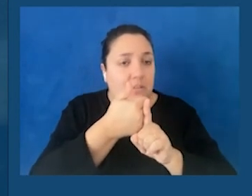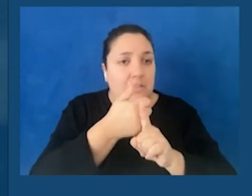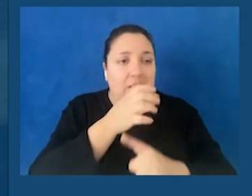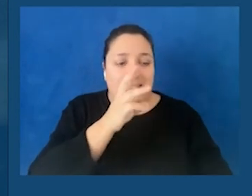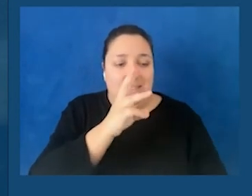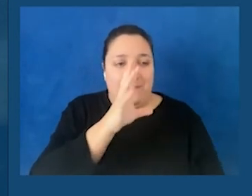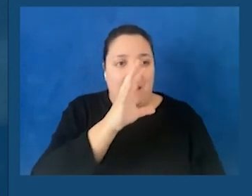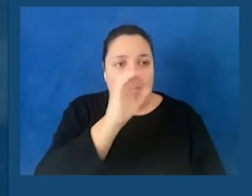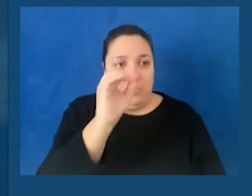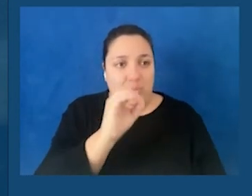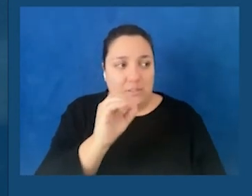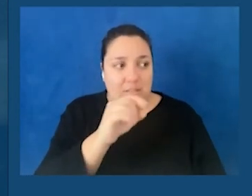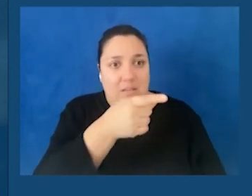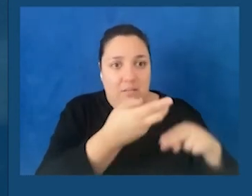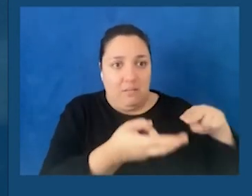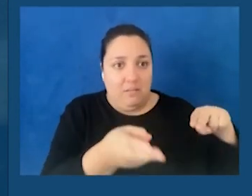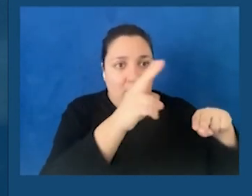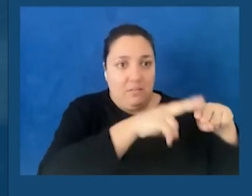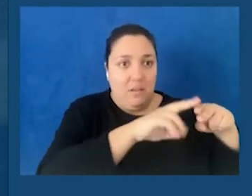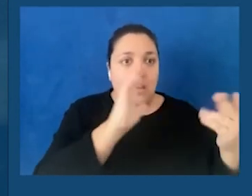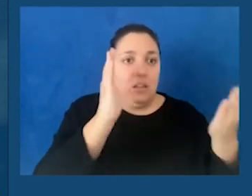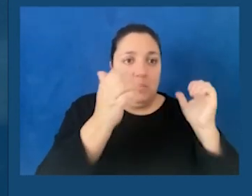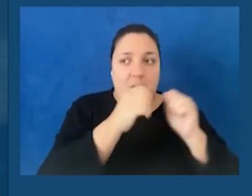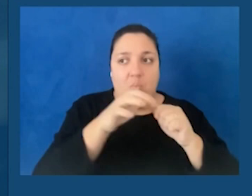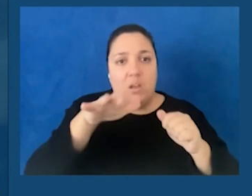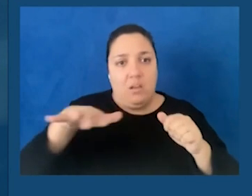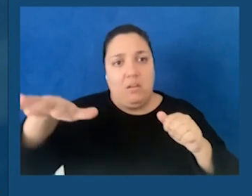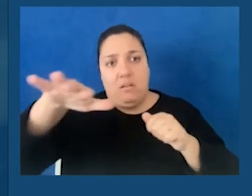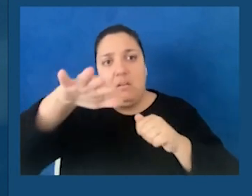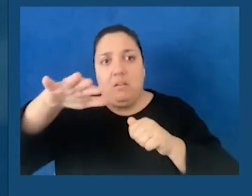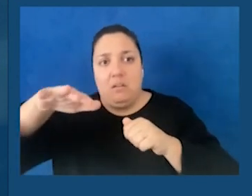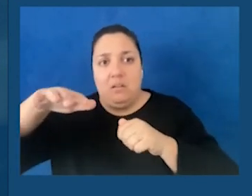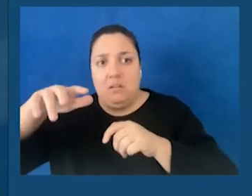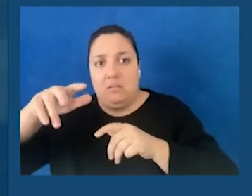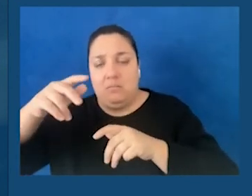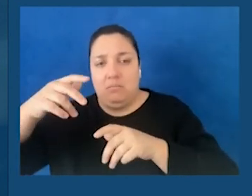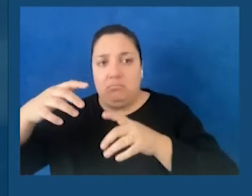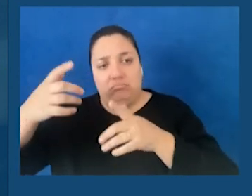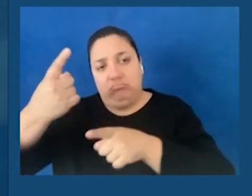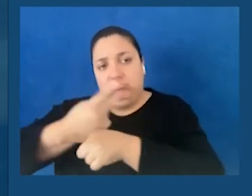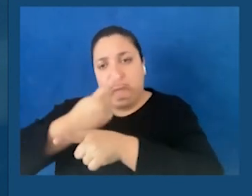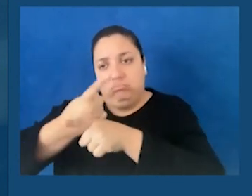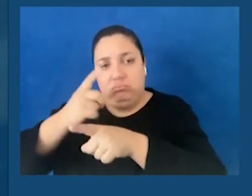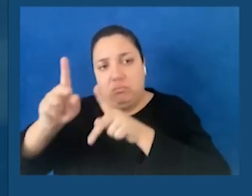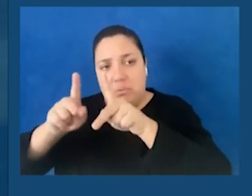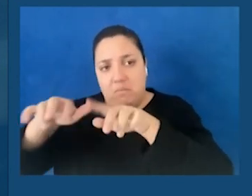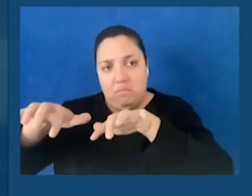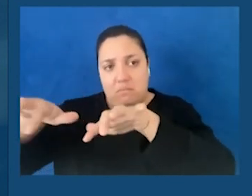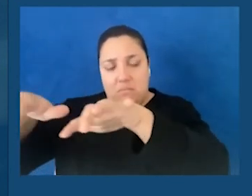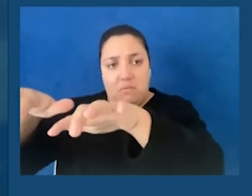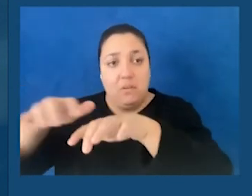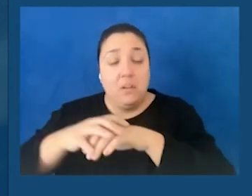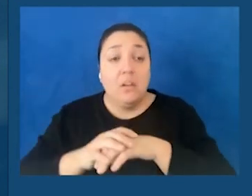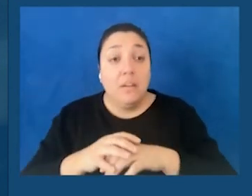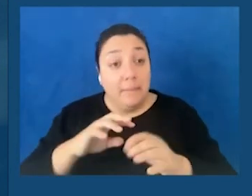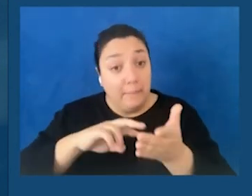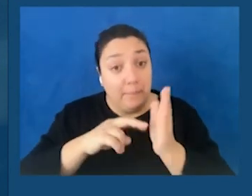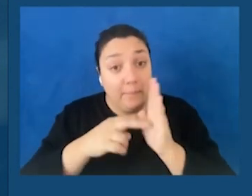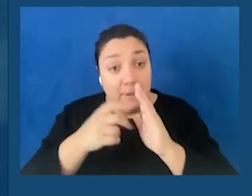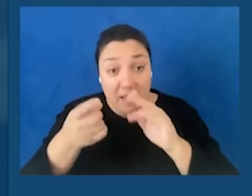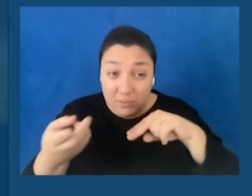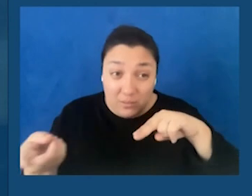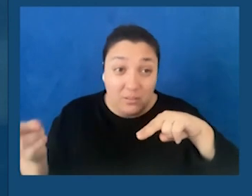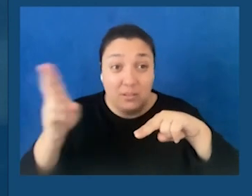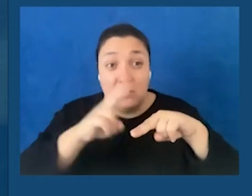general population. So we have to keep making these investments, $13 million extra just for the law enforcement side of it, and